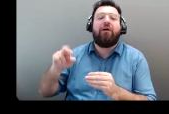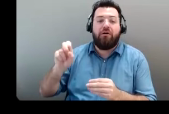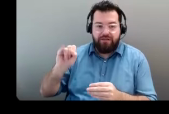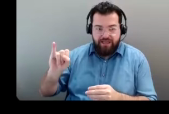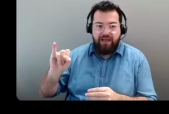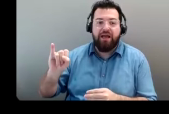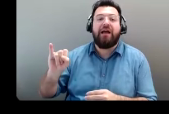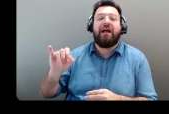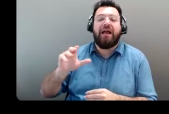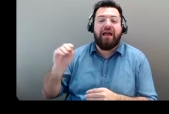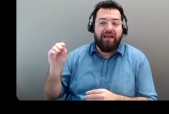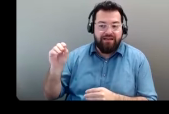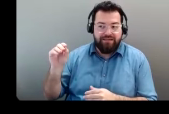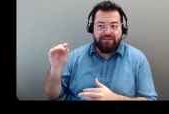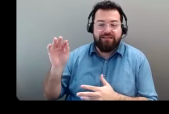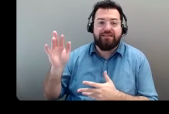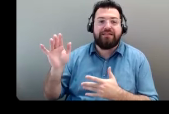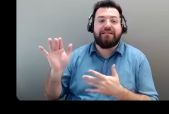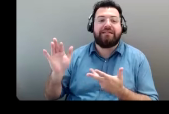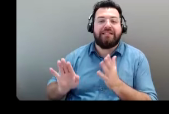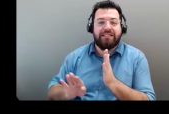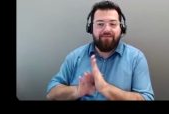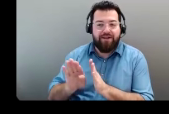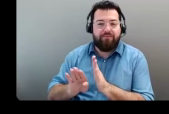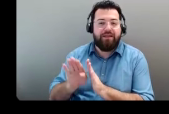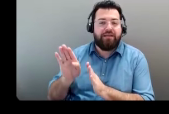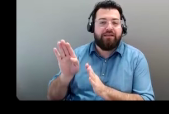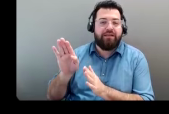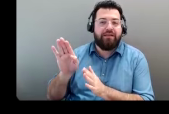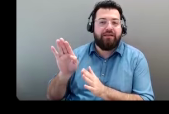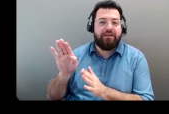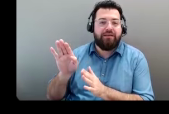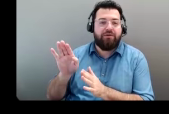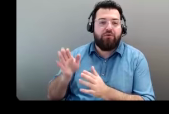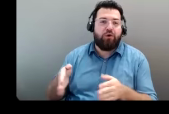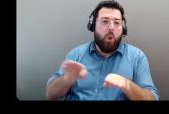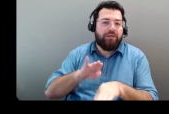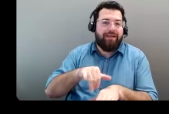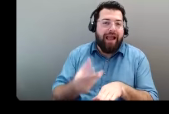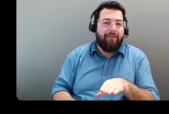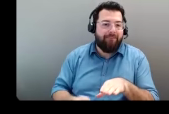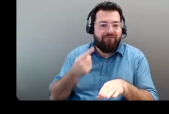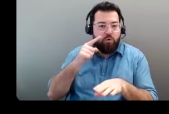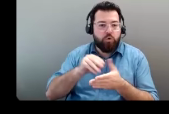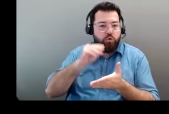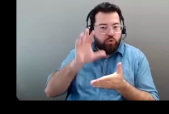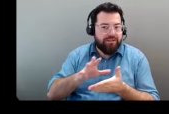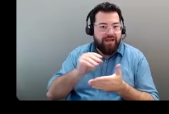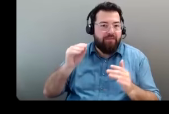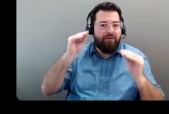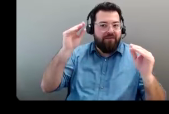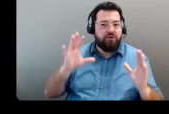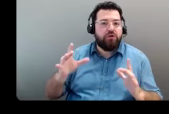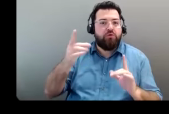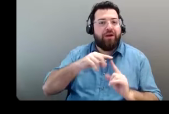RSI and building that gap for students and professors when